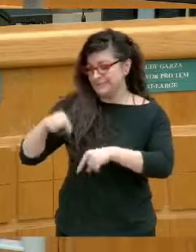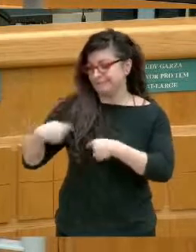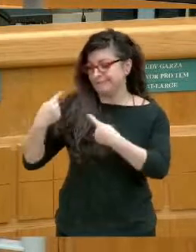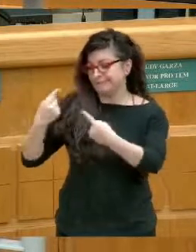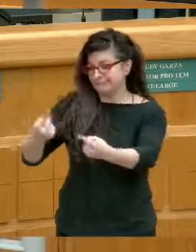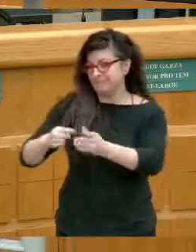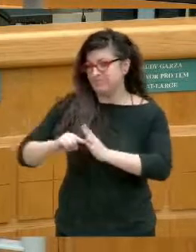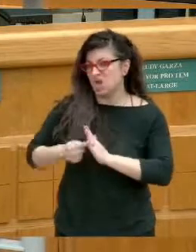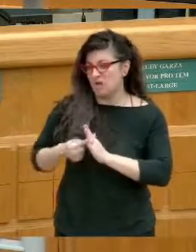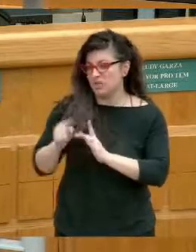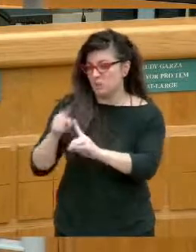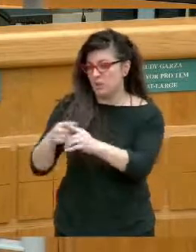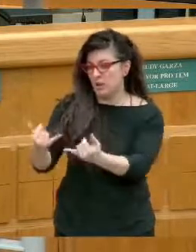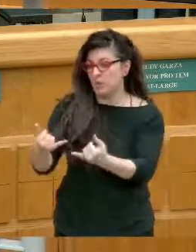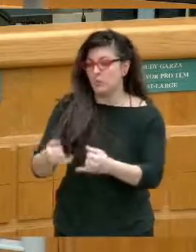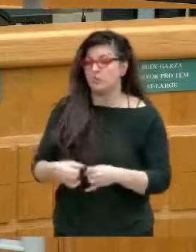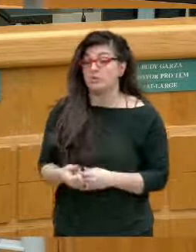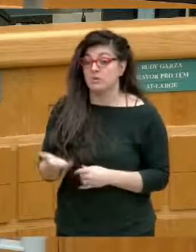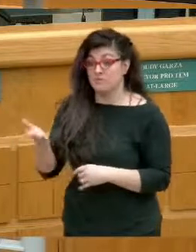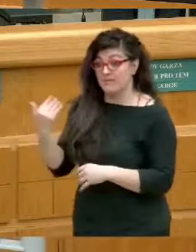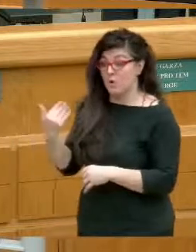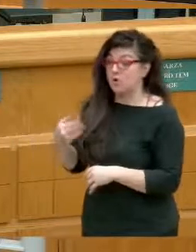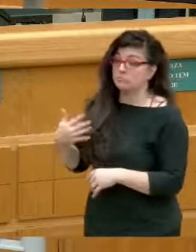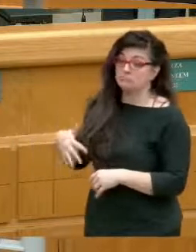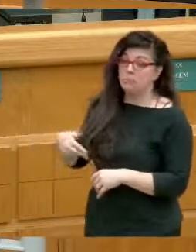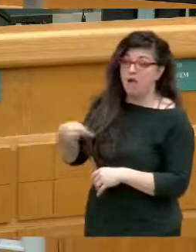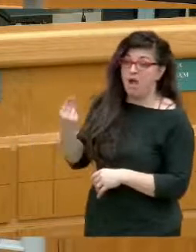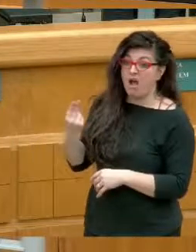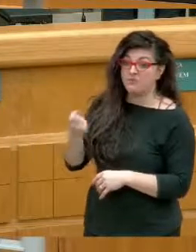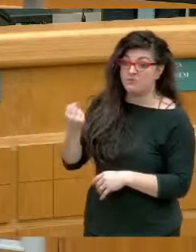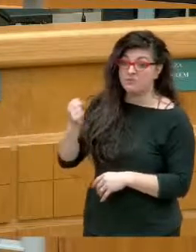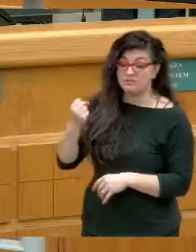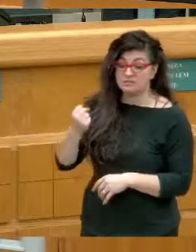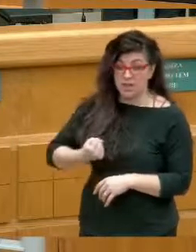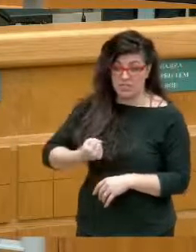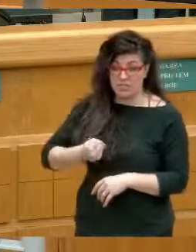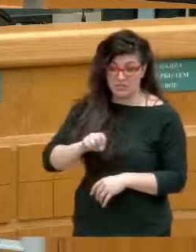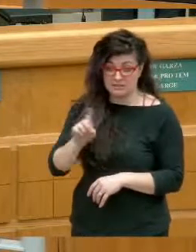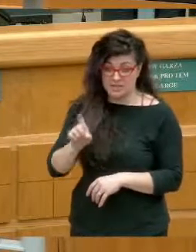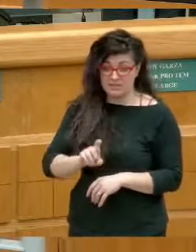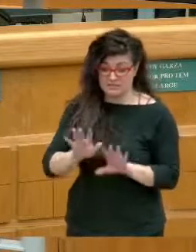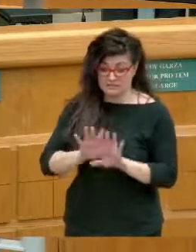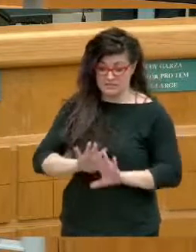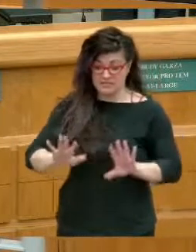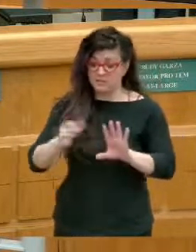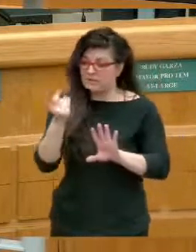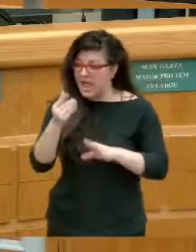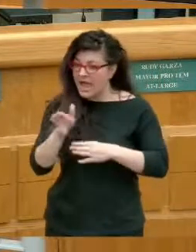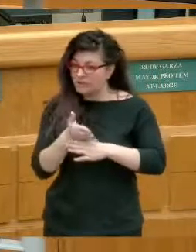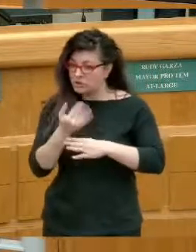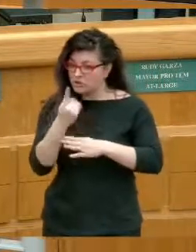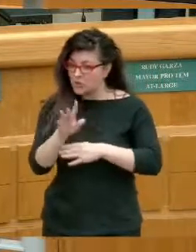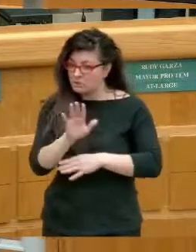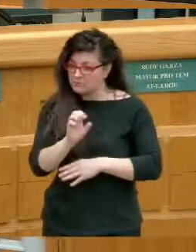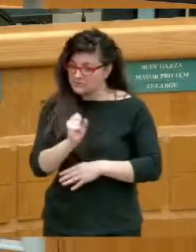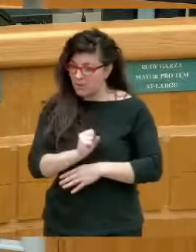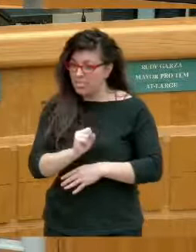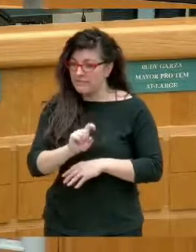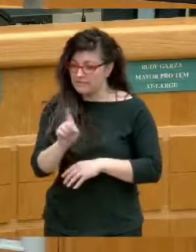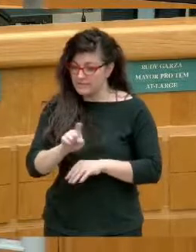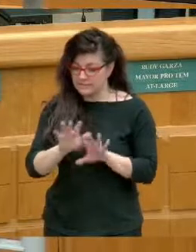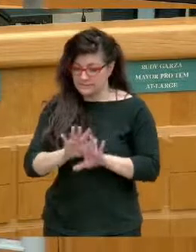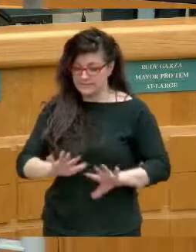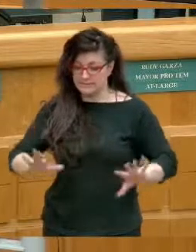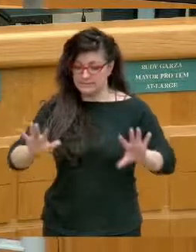It was initially quite high in South Texas, and this is averaged over all of South Texas, and it's parameterized by the